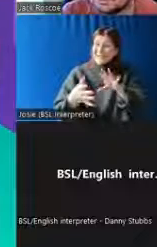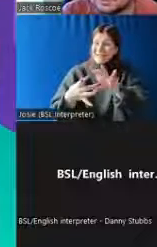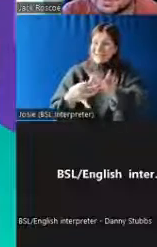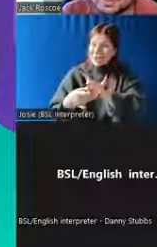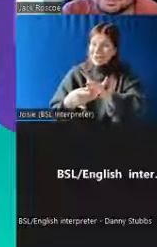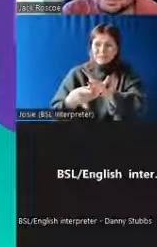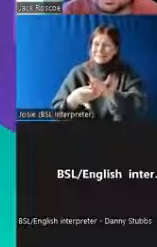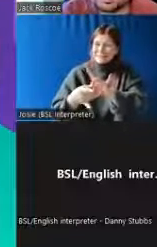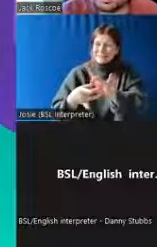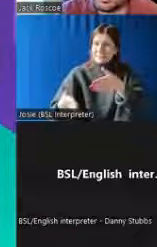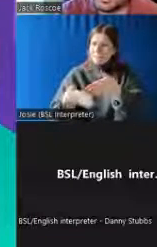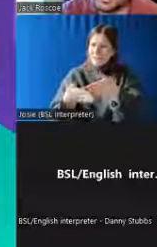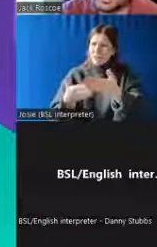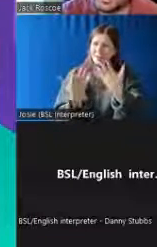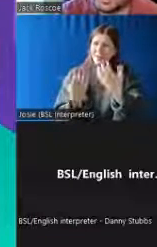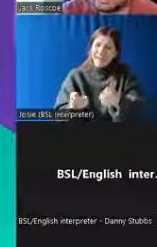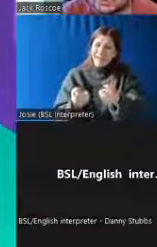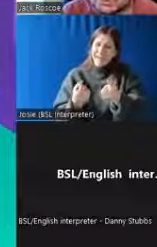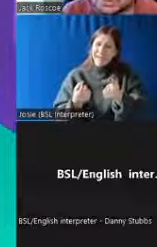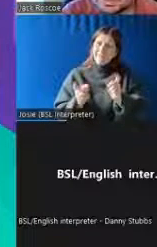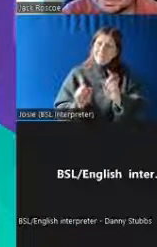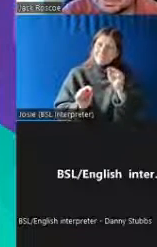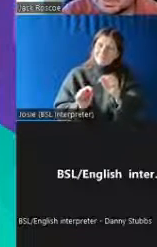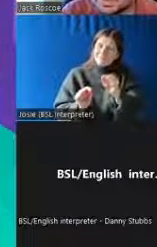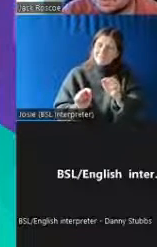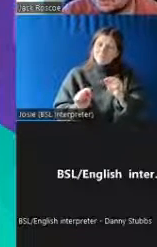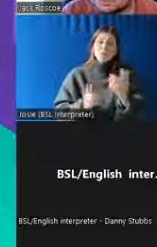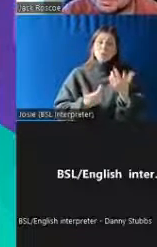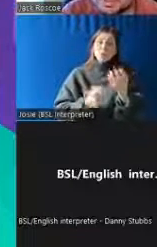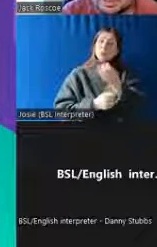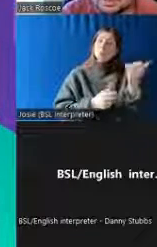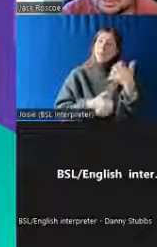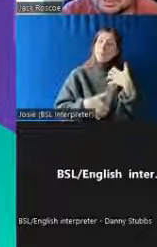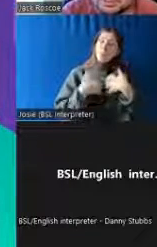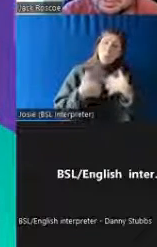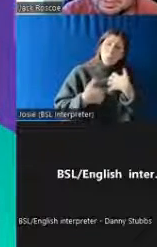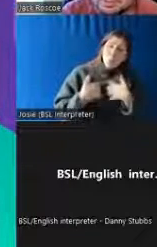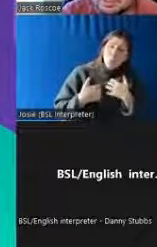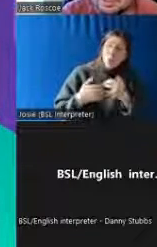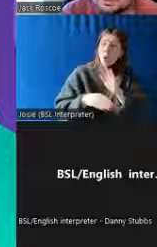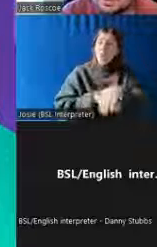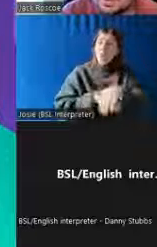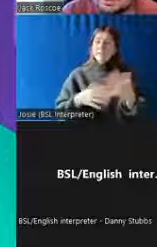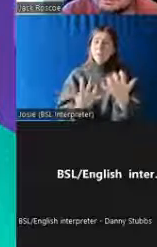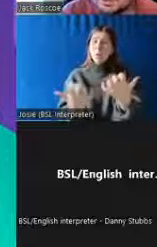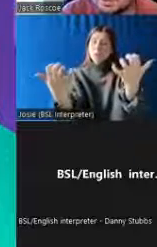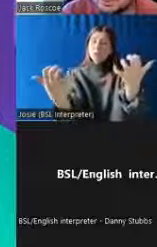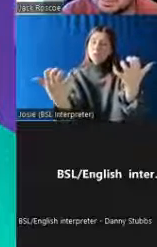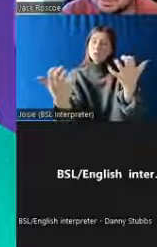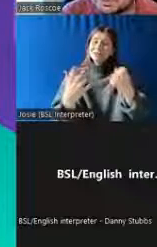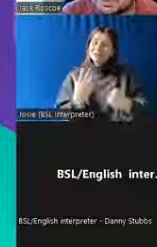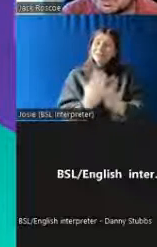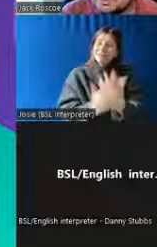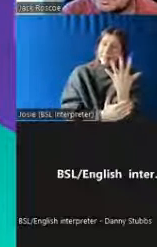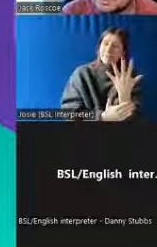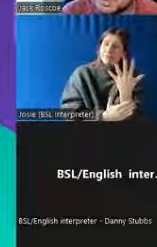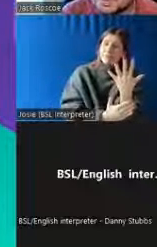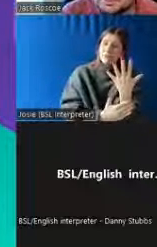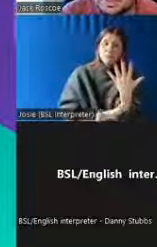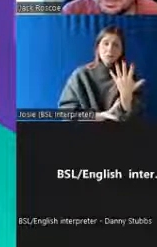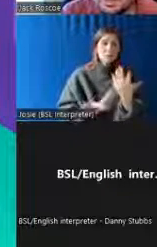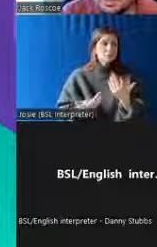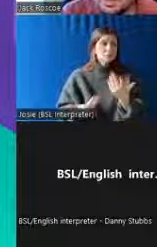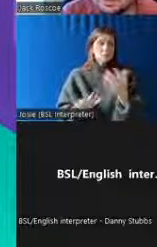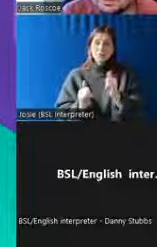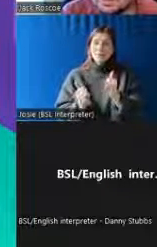and cultural events. People were interested in audience development opportunities, so finding more people to come along and join